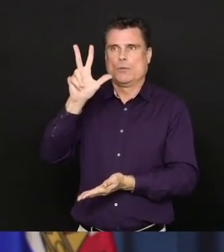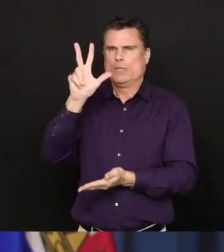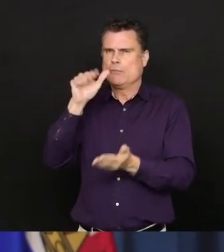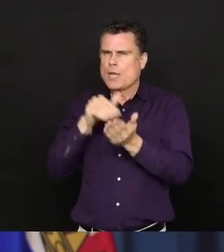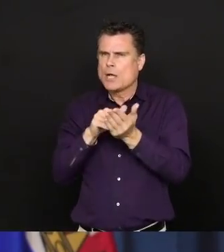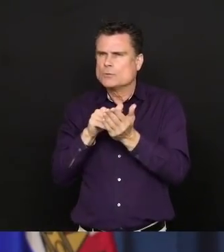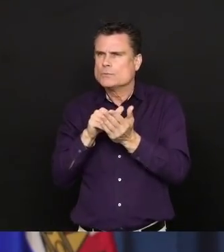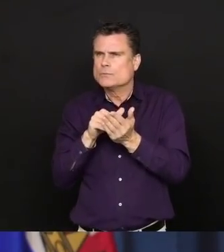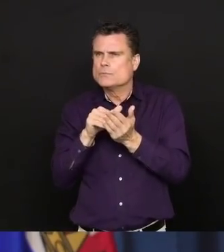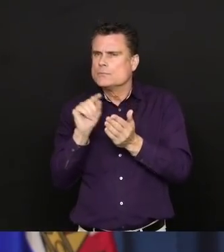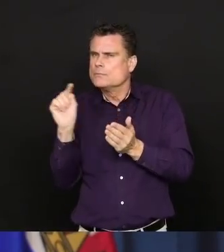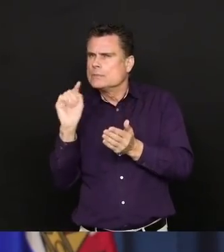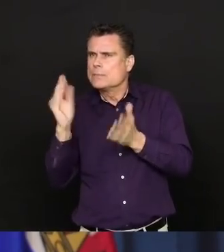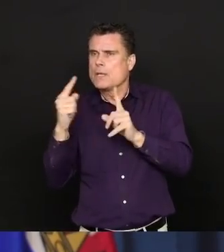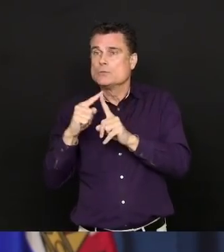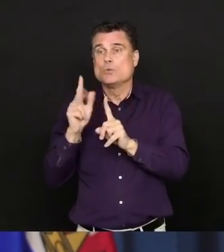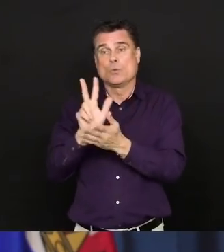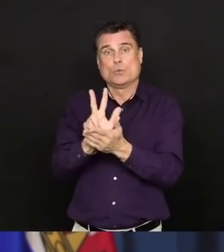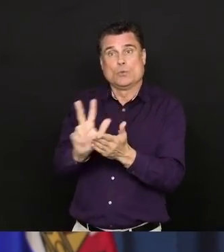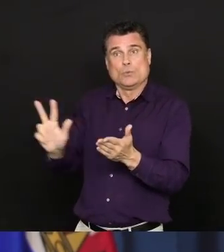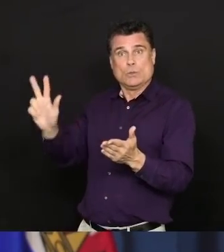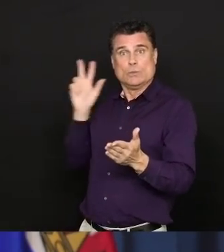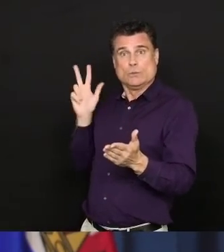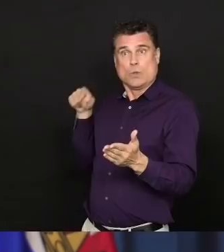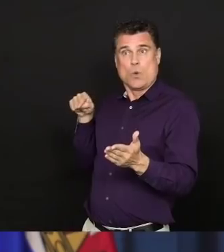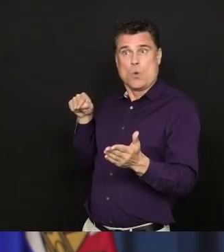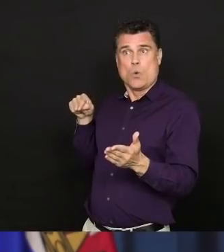emergency room visits yesterday was